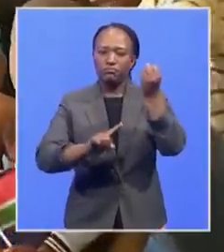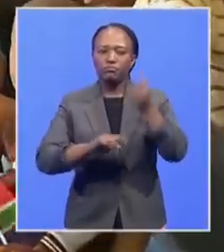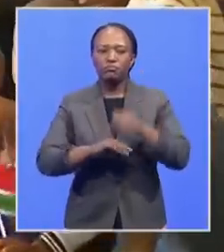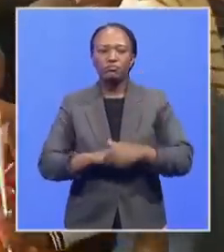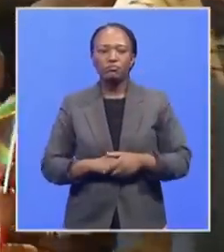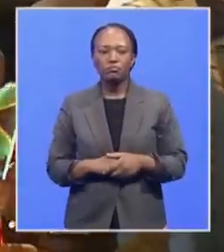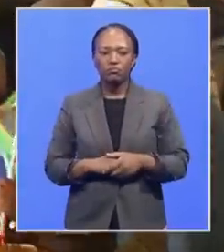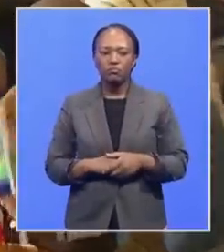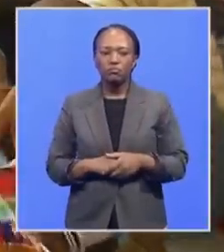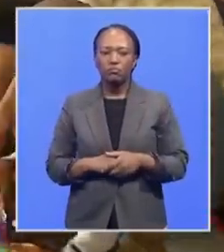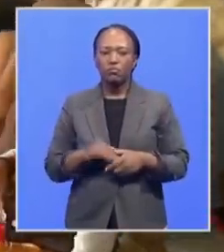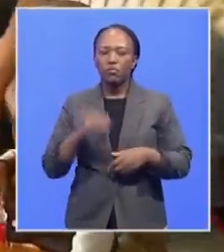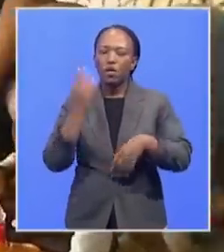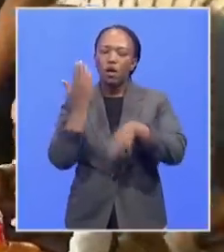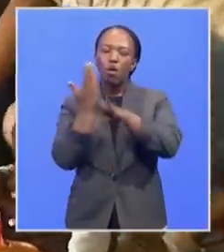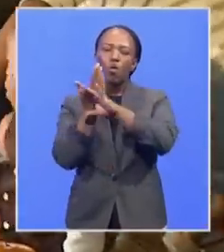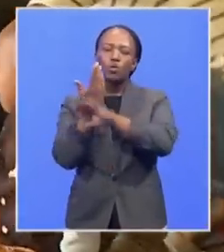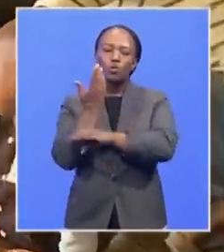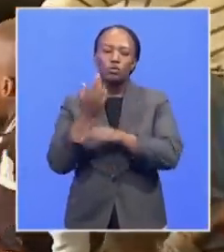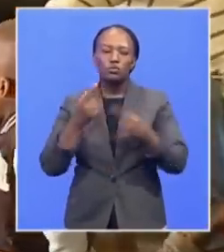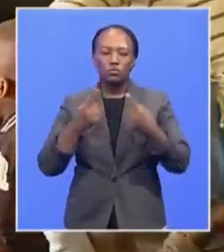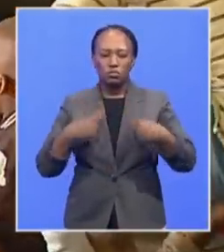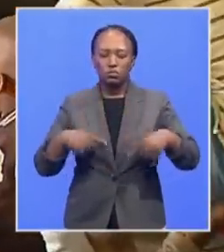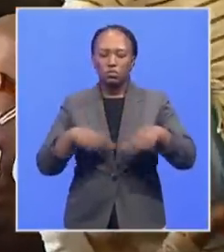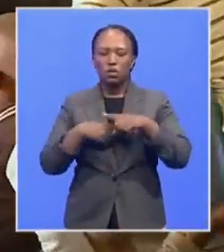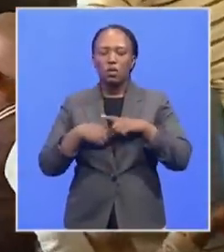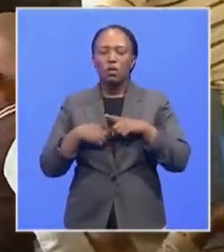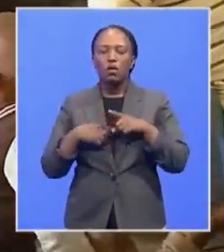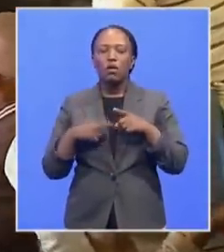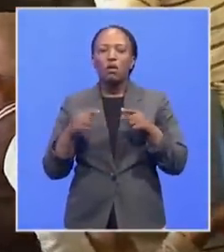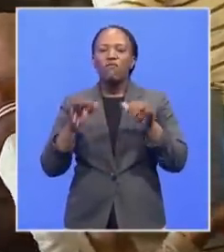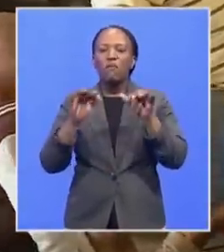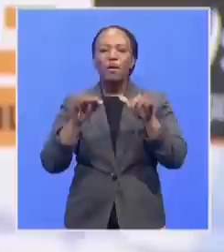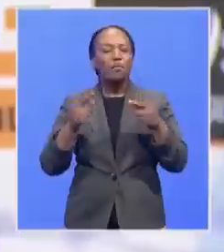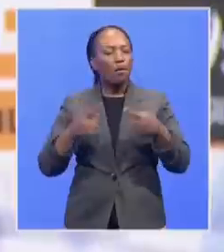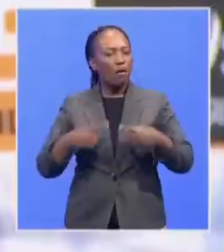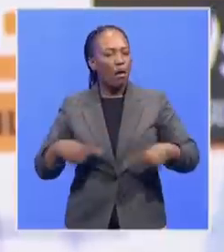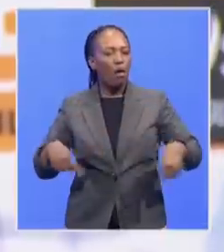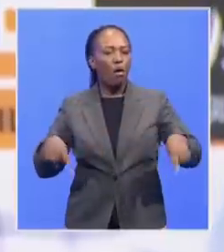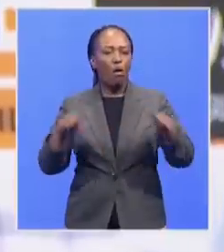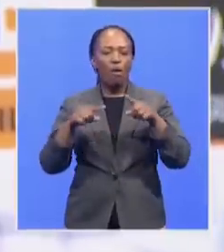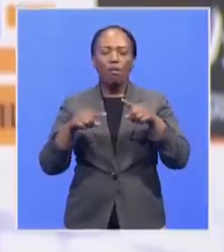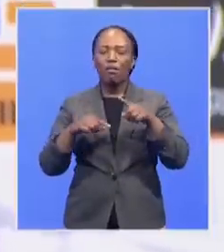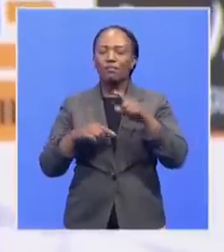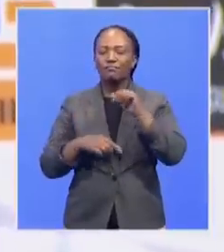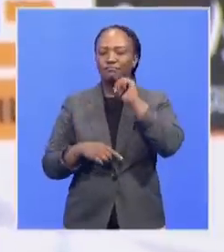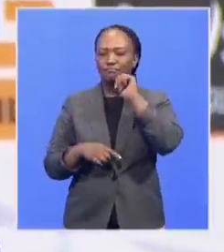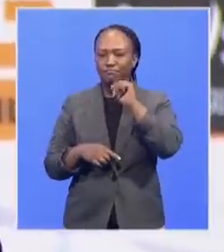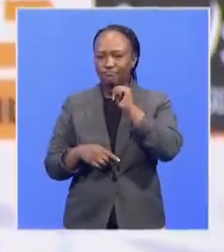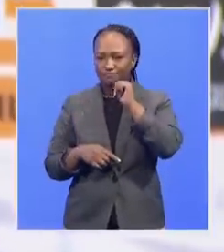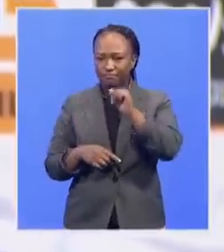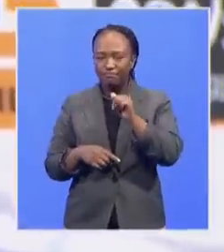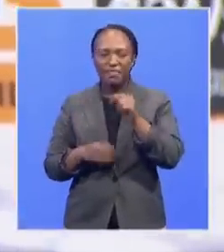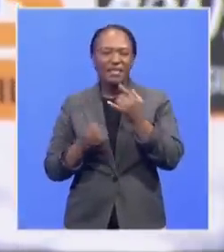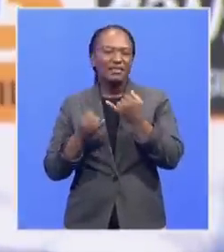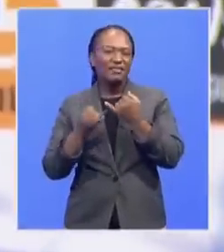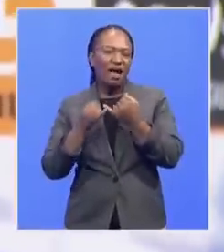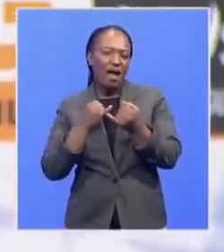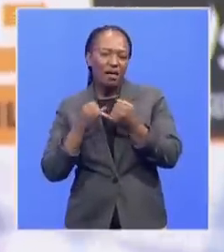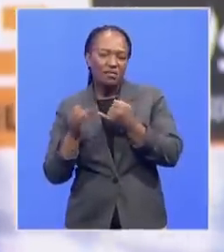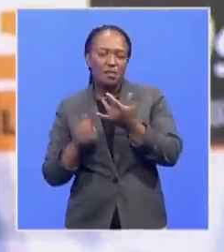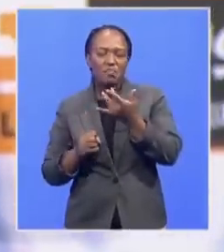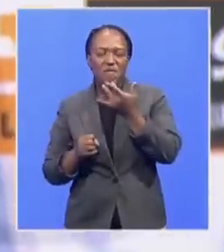constitution is a shelter for people of all sexual orientations and